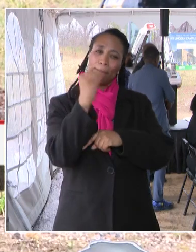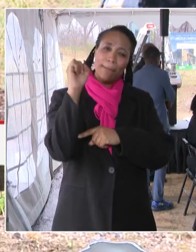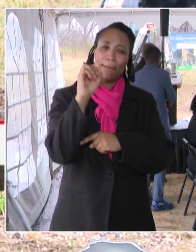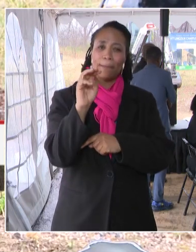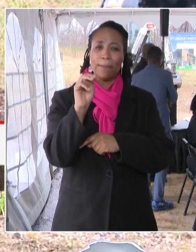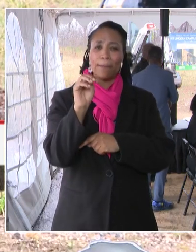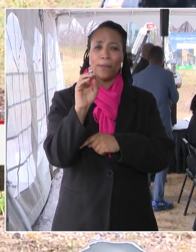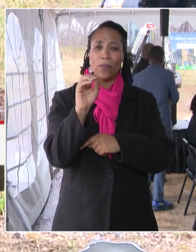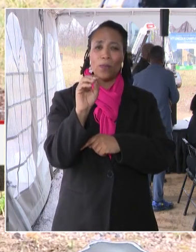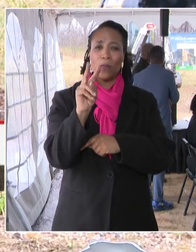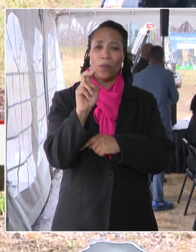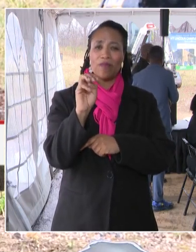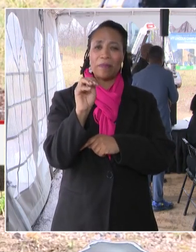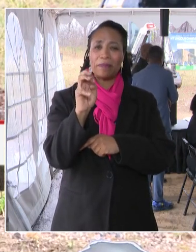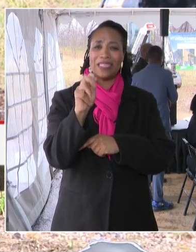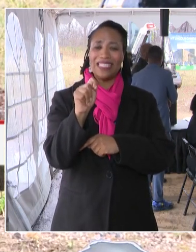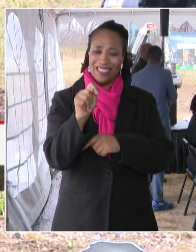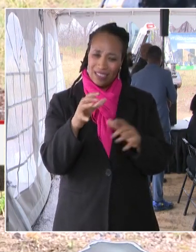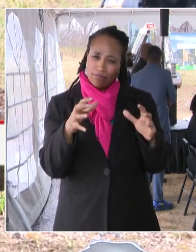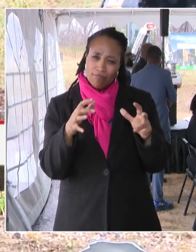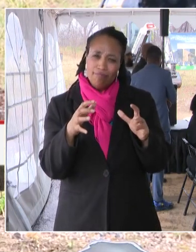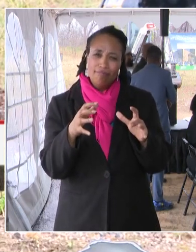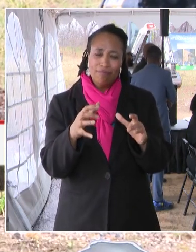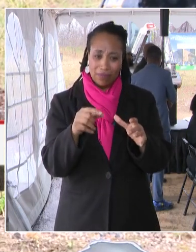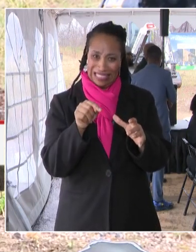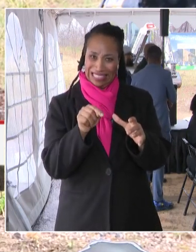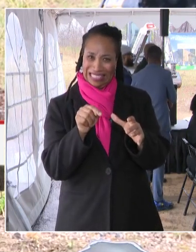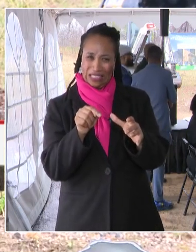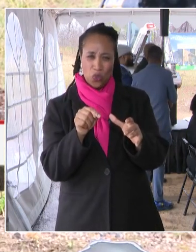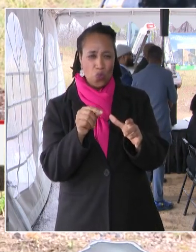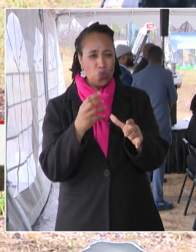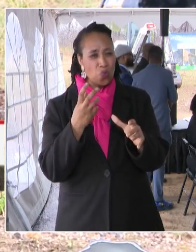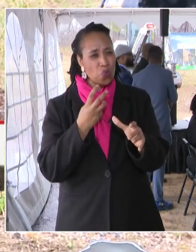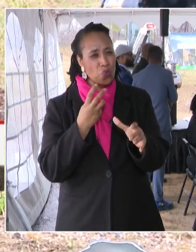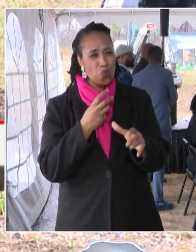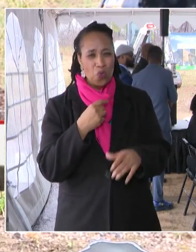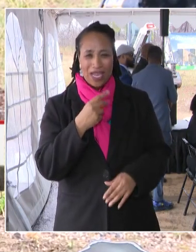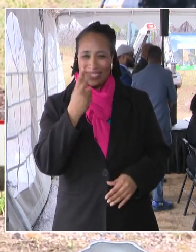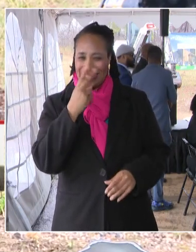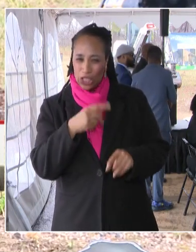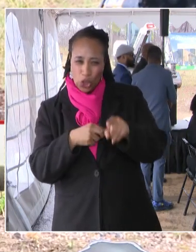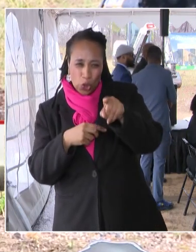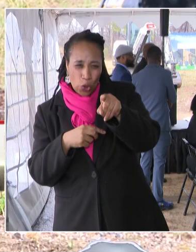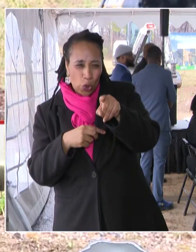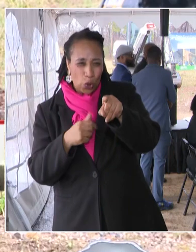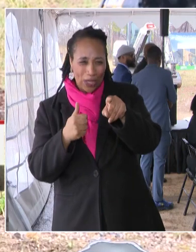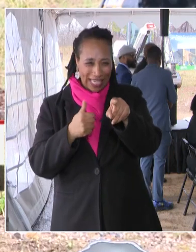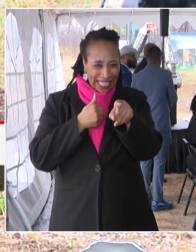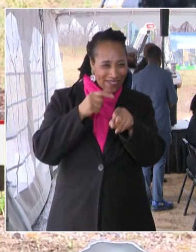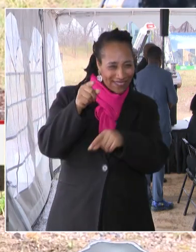Councilmember McDuffie said, I know you live across the street. I get your calls as well.